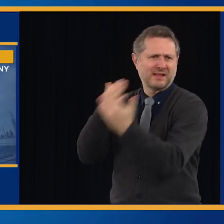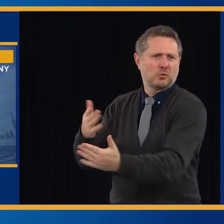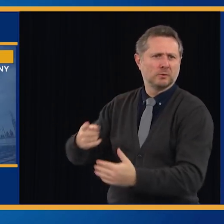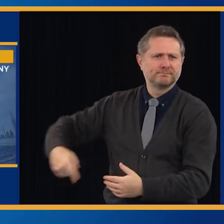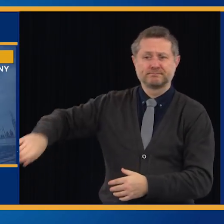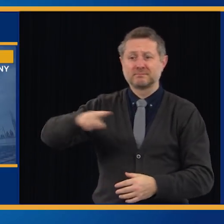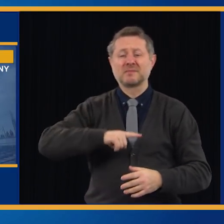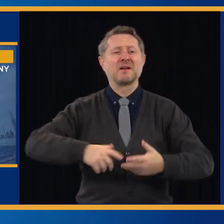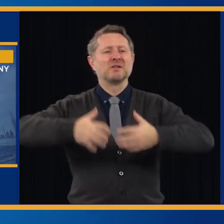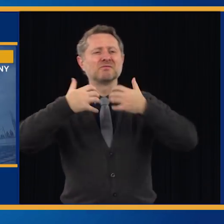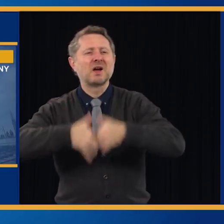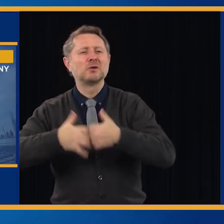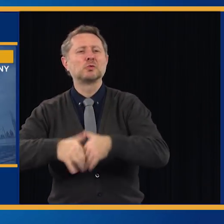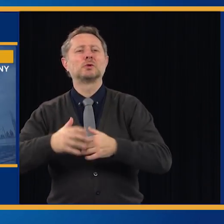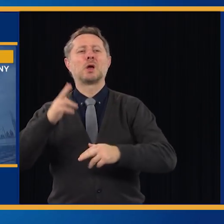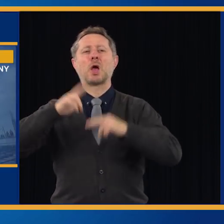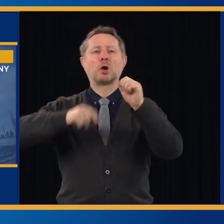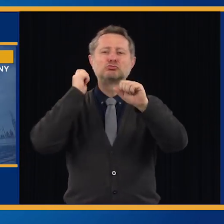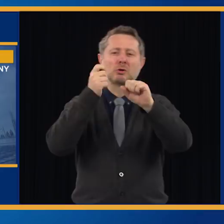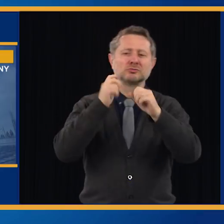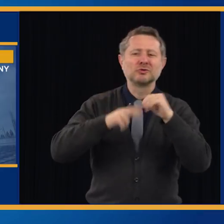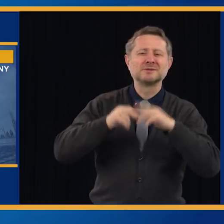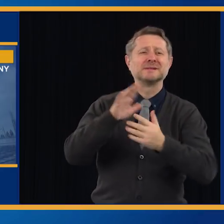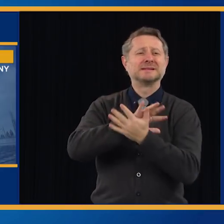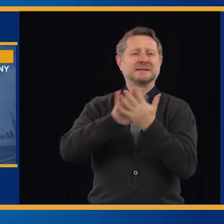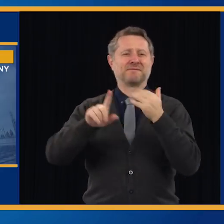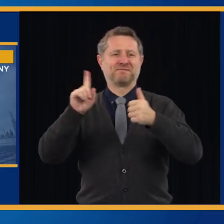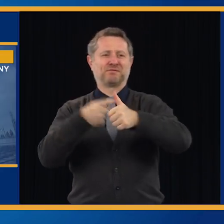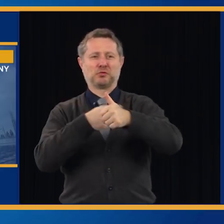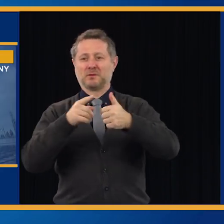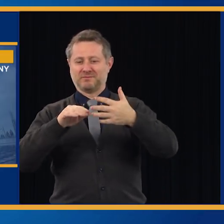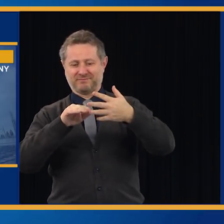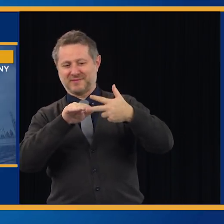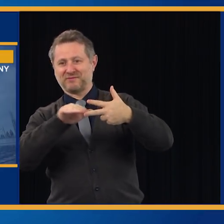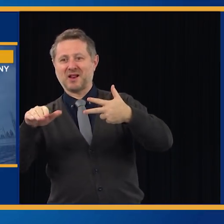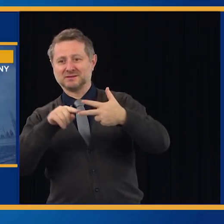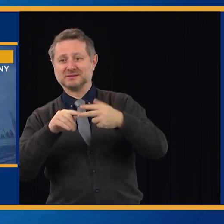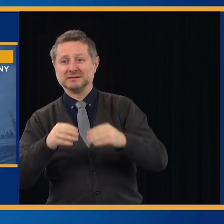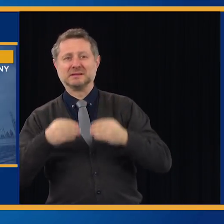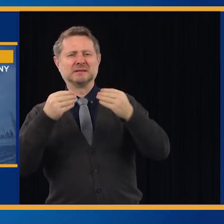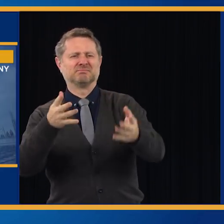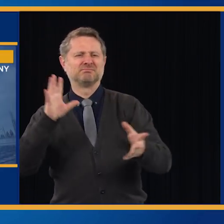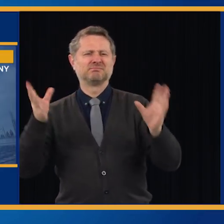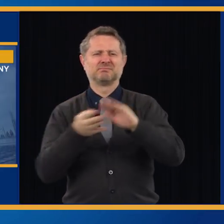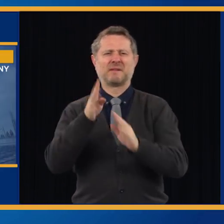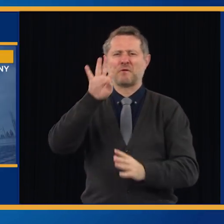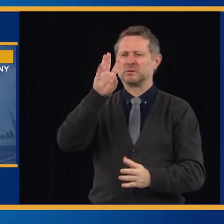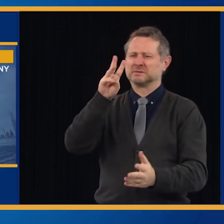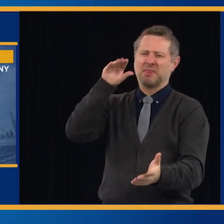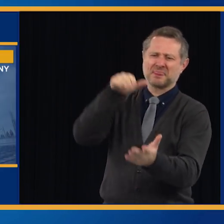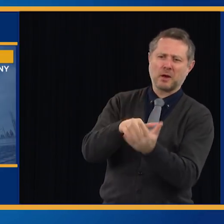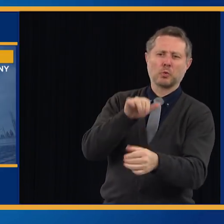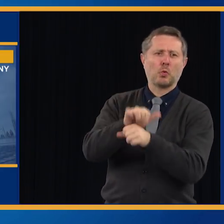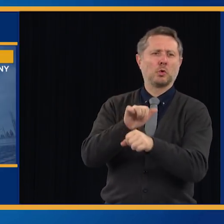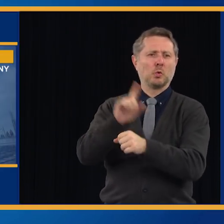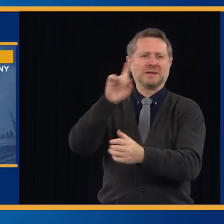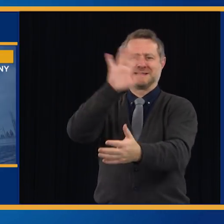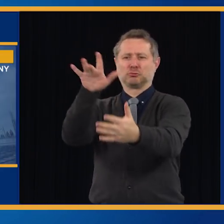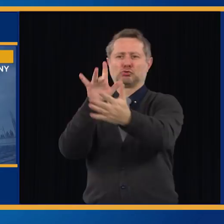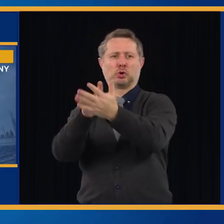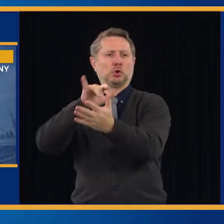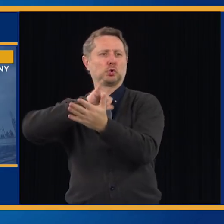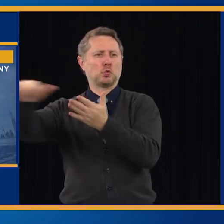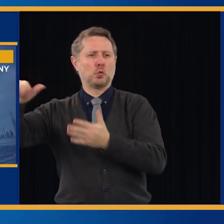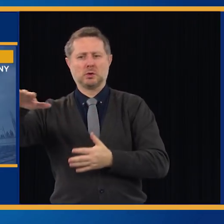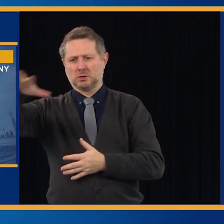the first phase. Businesses, that's 46,000 jobs in a place like Central New York, so it's a major employer.